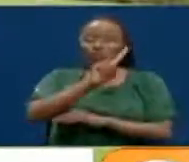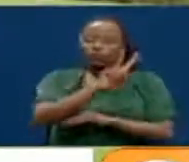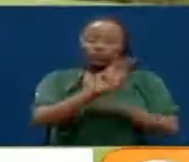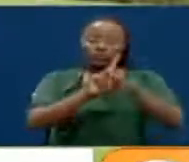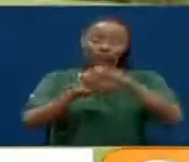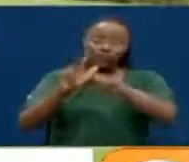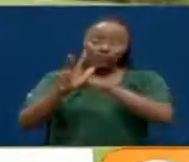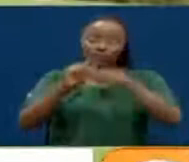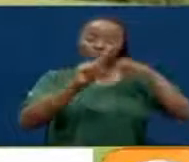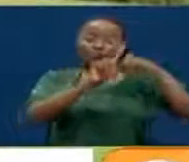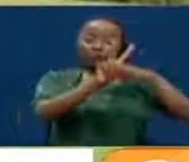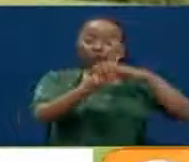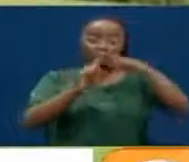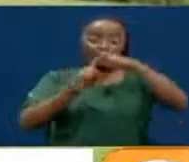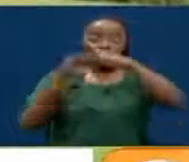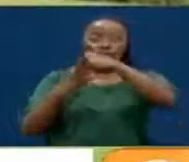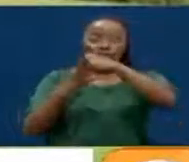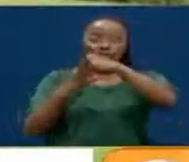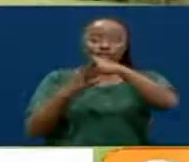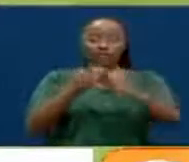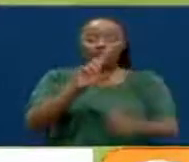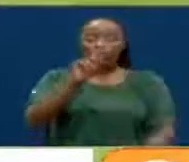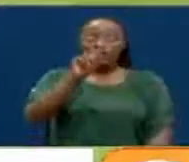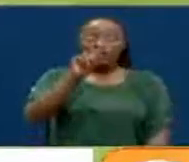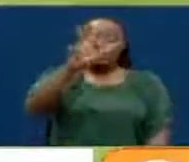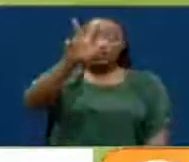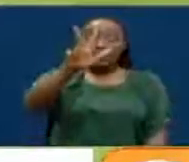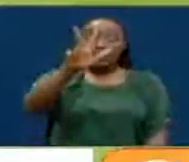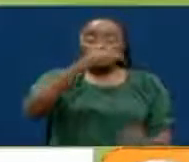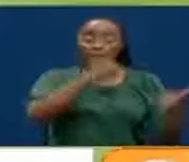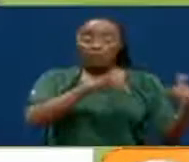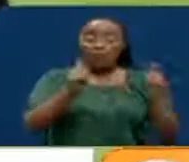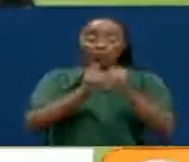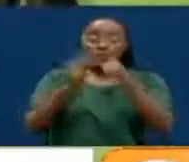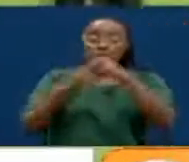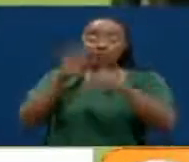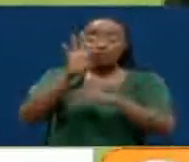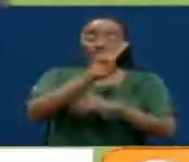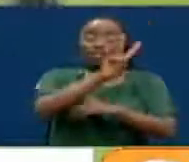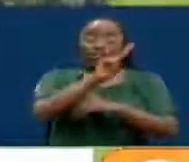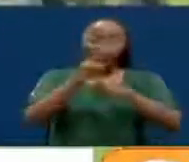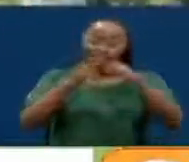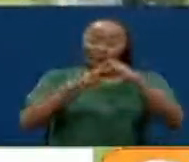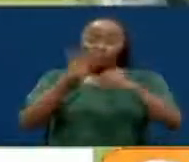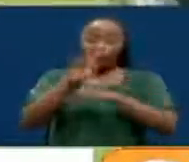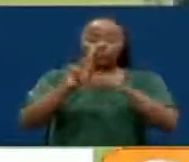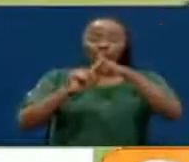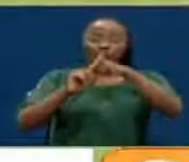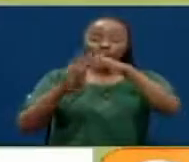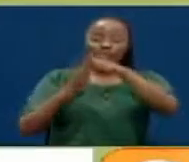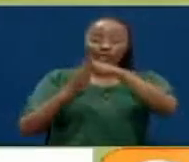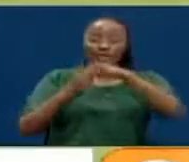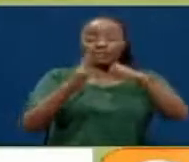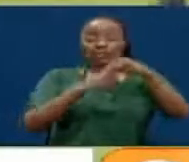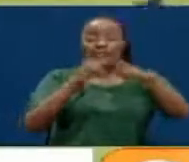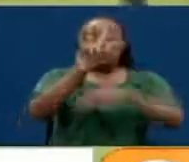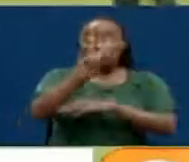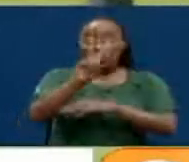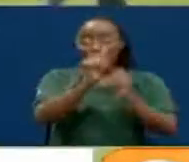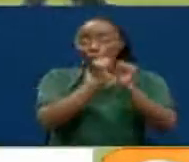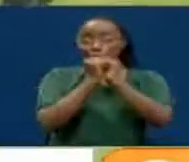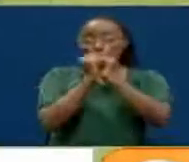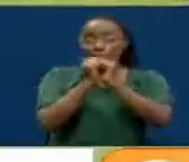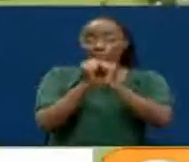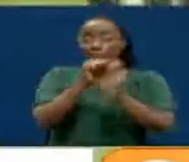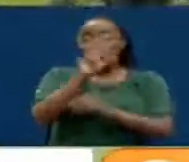286. David Waku finished in third after playing rounds of 74, 74, 69, and 72 for a gross score of 1